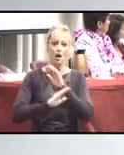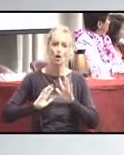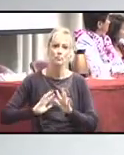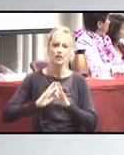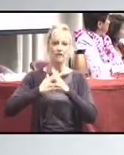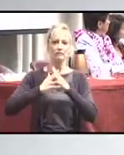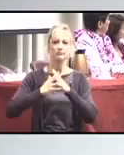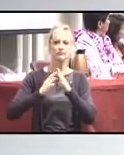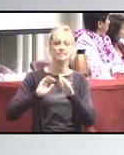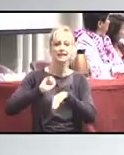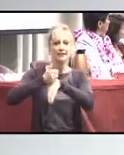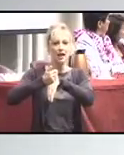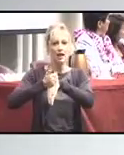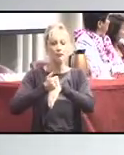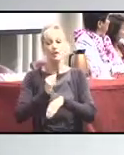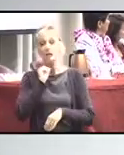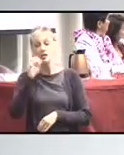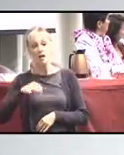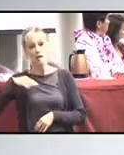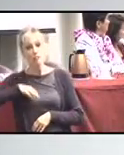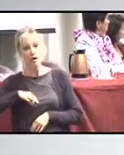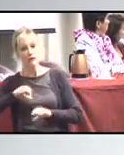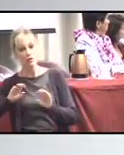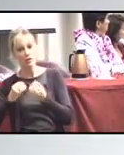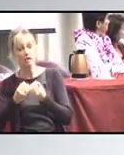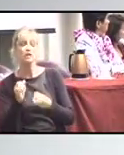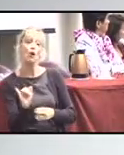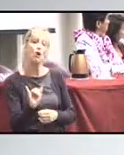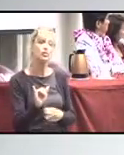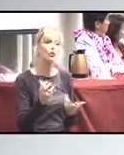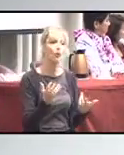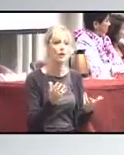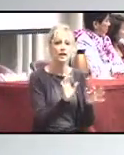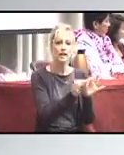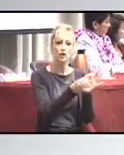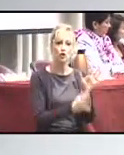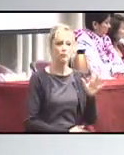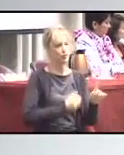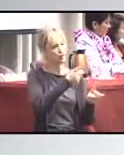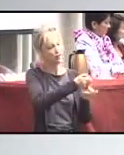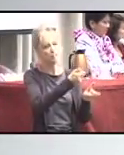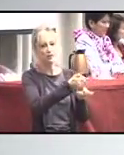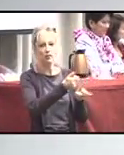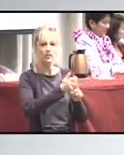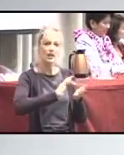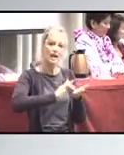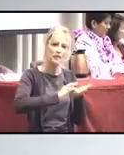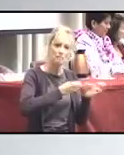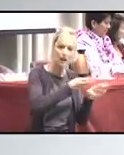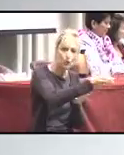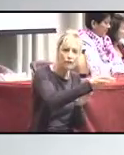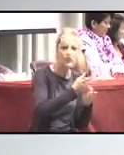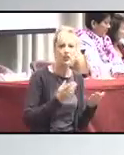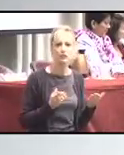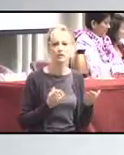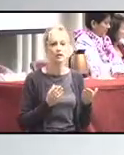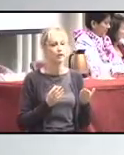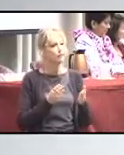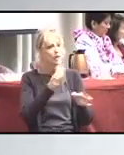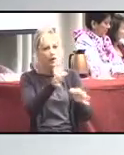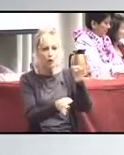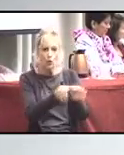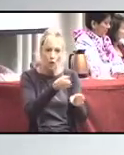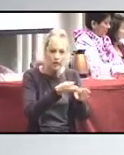whether it be by nonprofit organizations or just even interpreters themselves in the medical field, of course in the